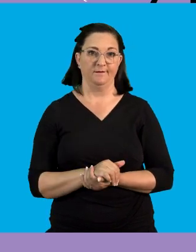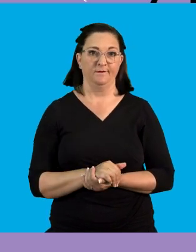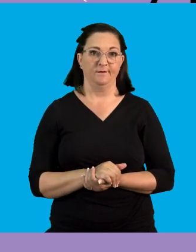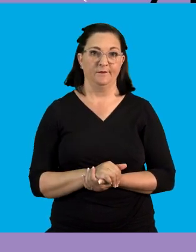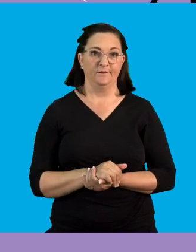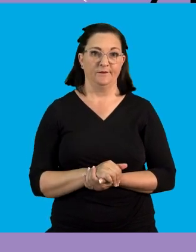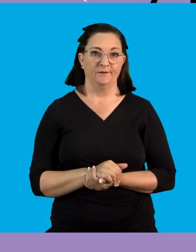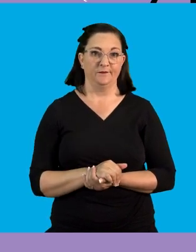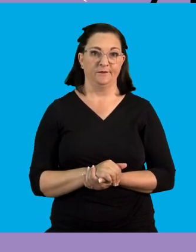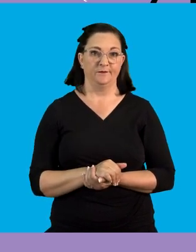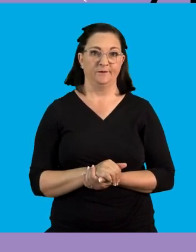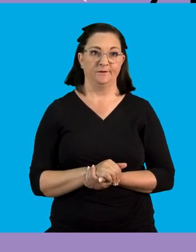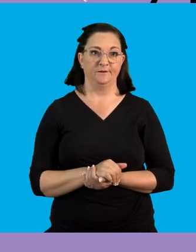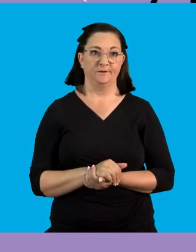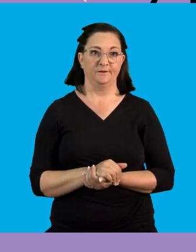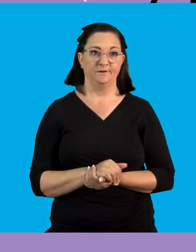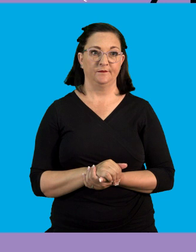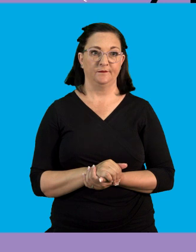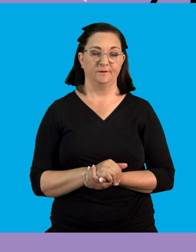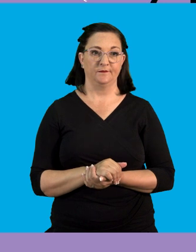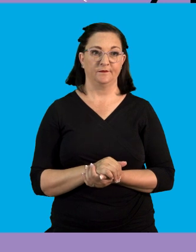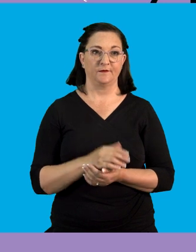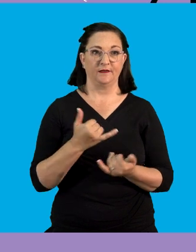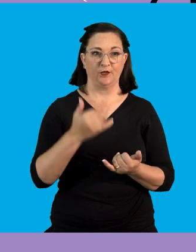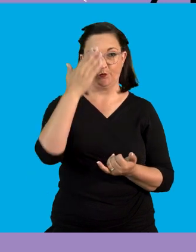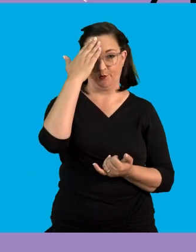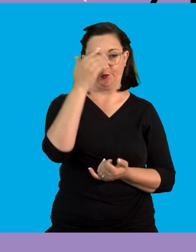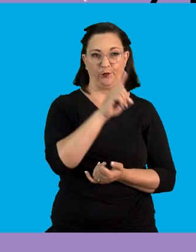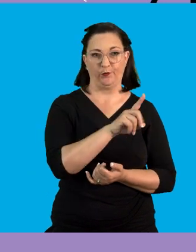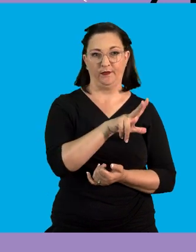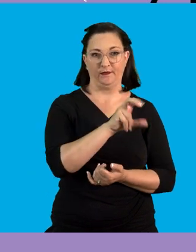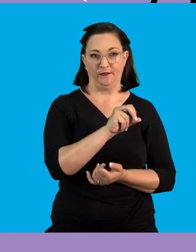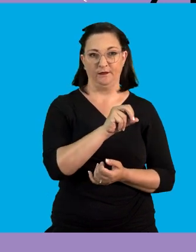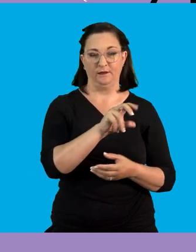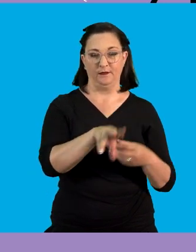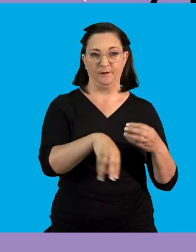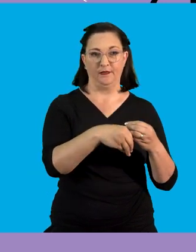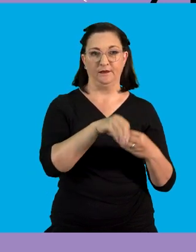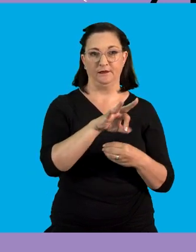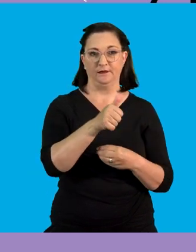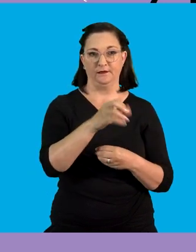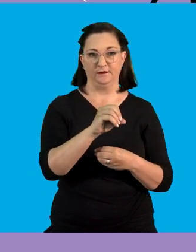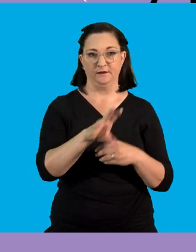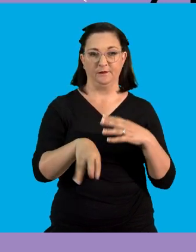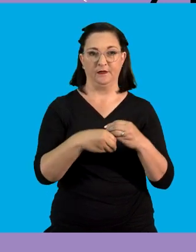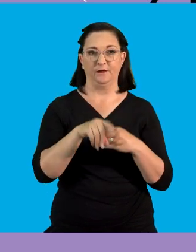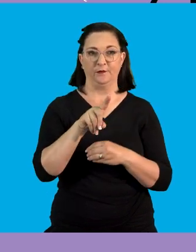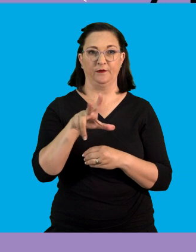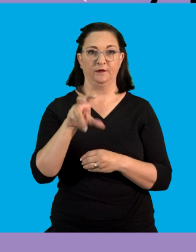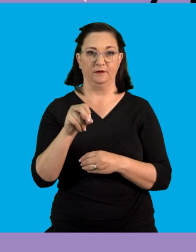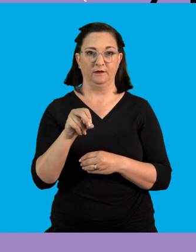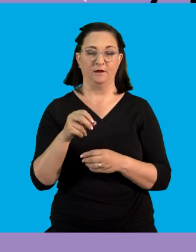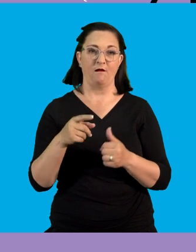2 180s. And what do we have? We have 180 degrees plus 360